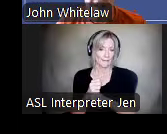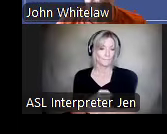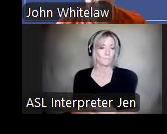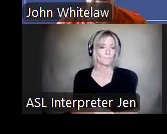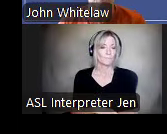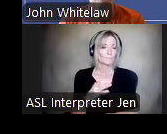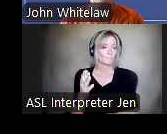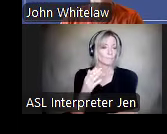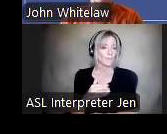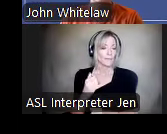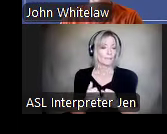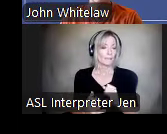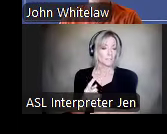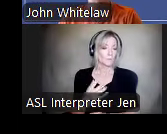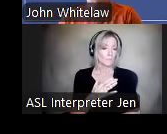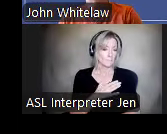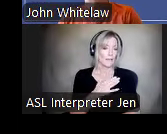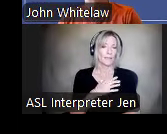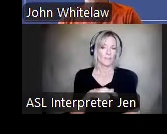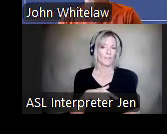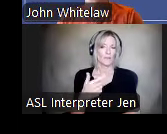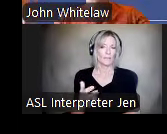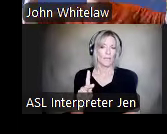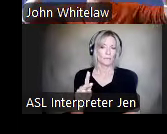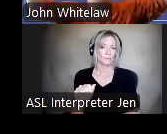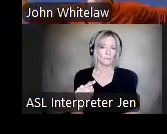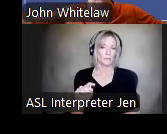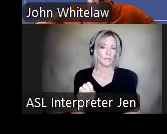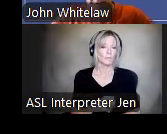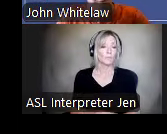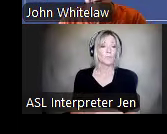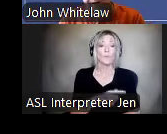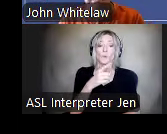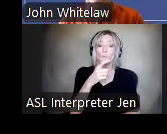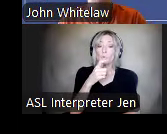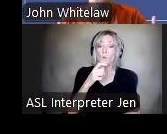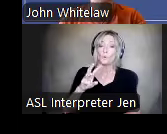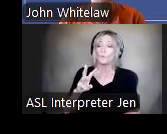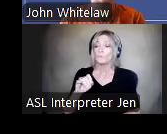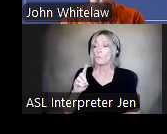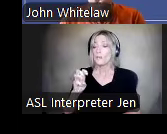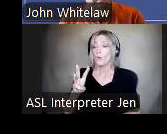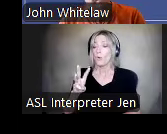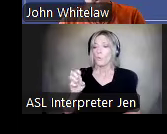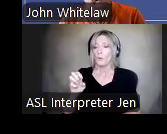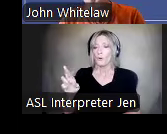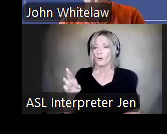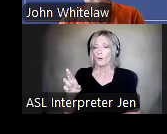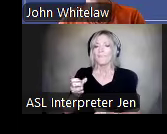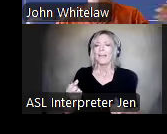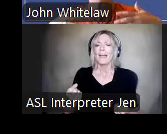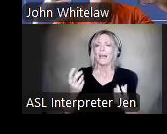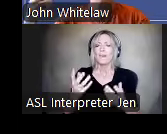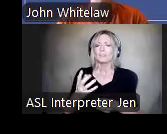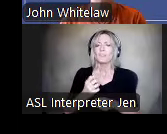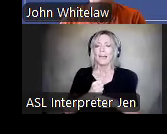this is the last one I'm doing before I hand it back to Kate. Again, so we've talked about who is a widow or a widower, and then the question is how much do they get? If